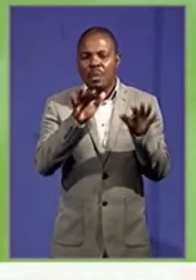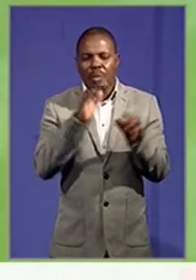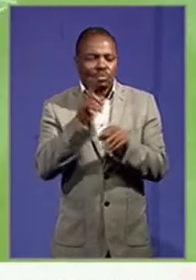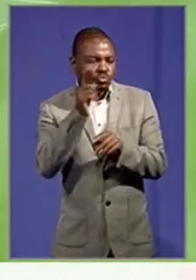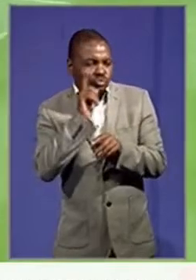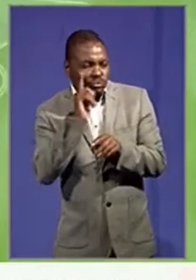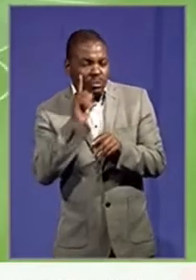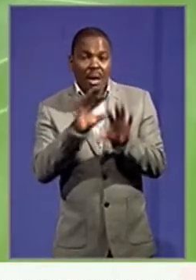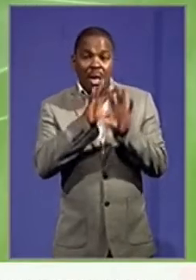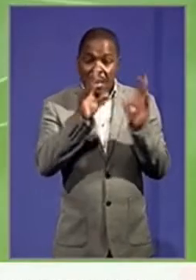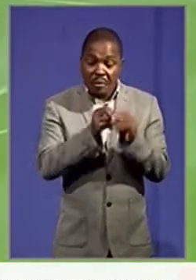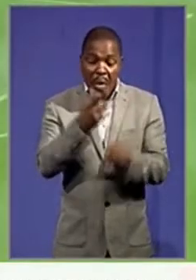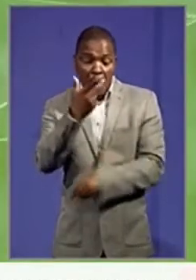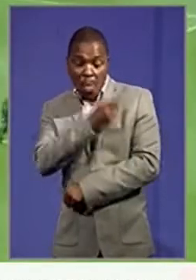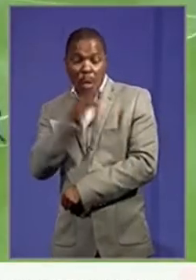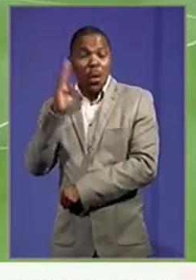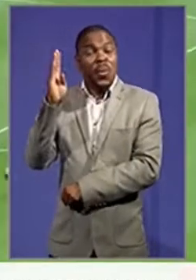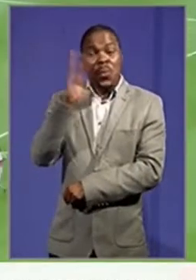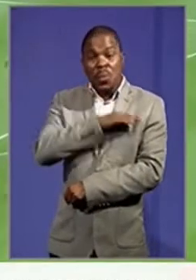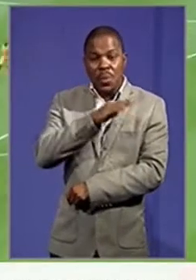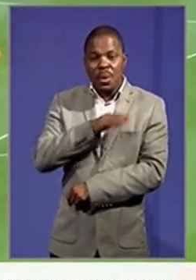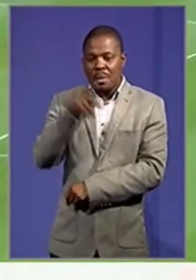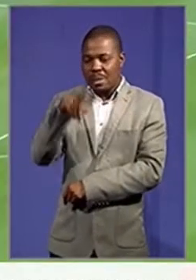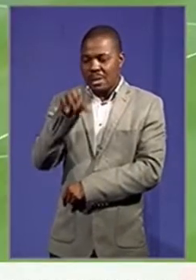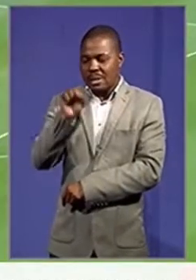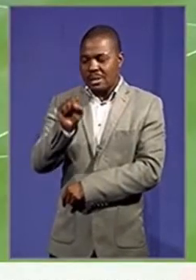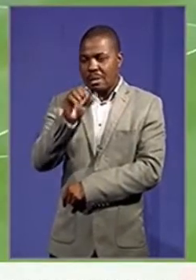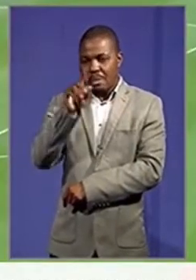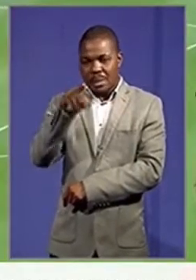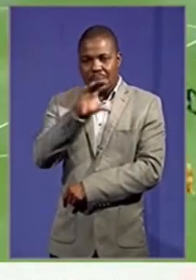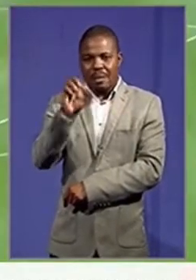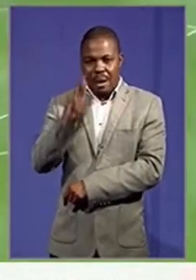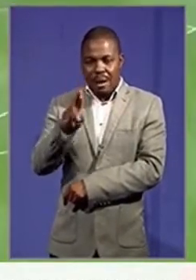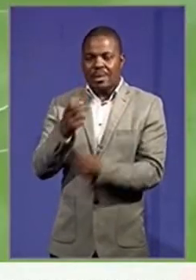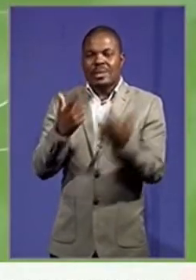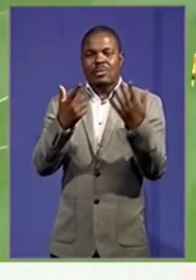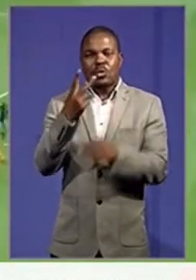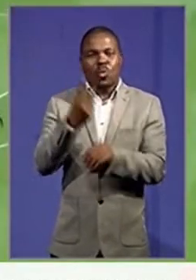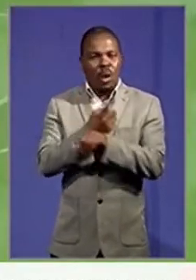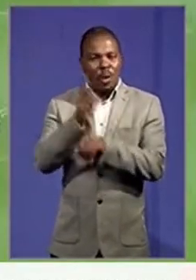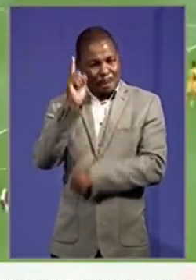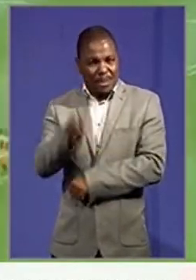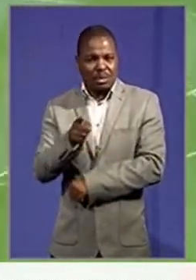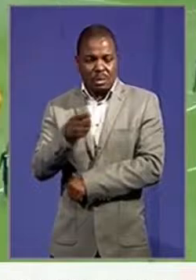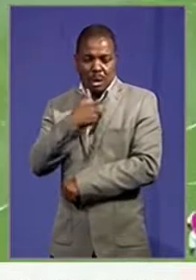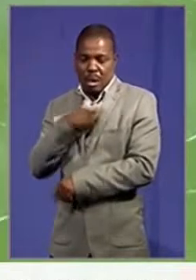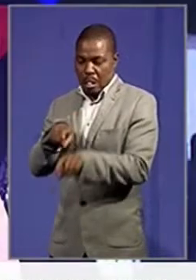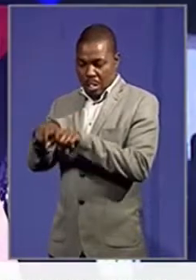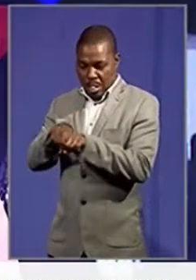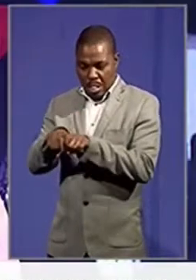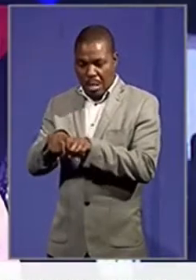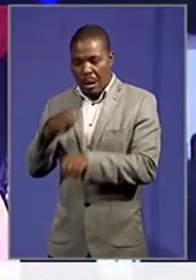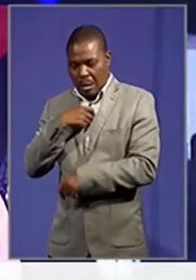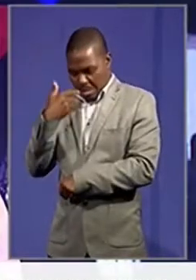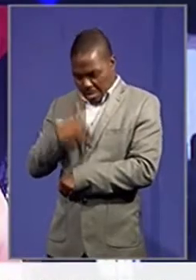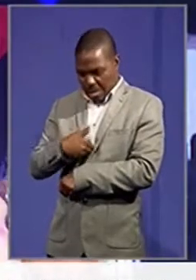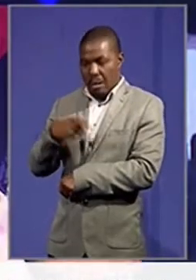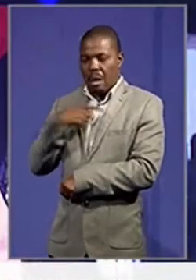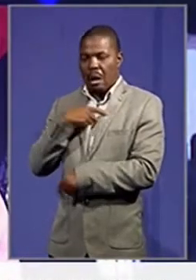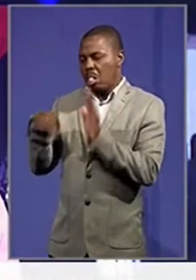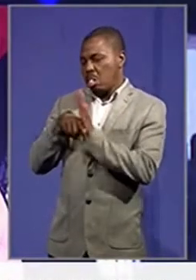gore ga e kabela gore ga o vaccinatiwa PCR tlamo le PCR 72 hours o bolela gore no ke ile ka testa ka fumana ke na le negative ya